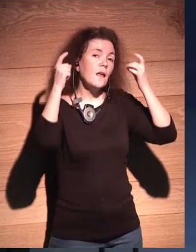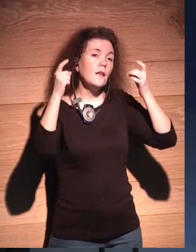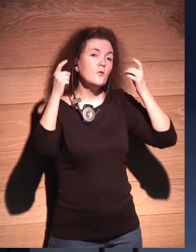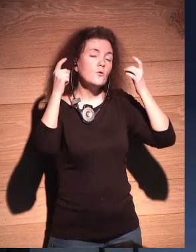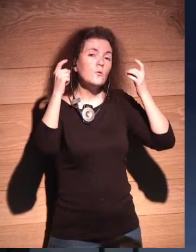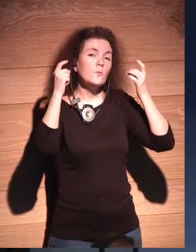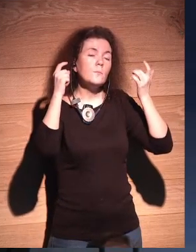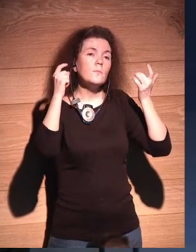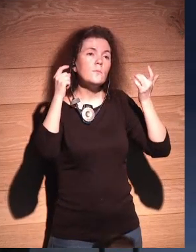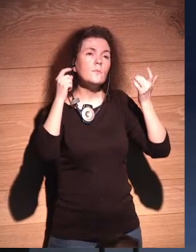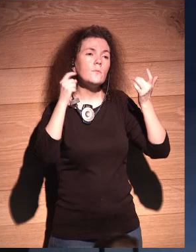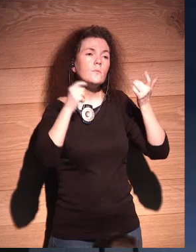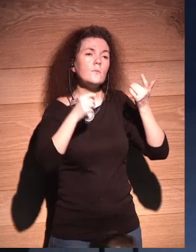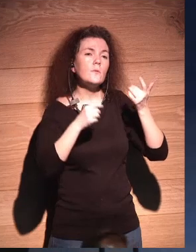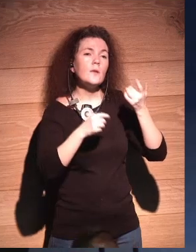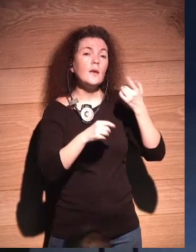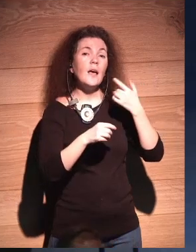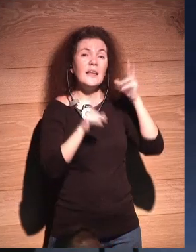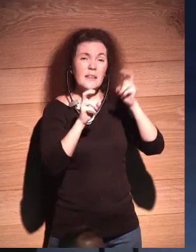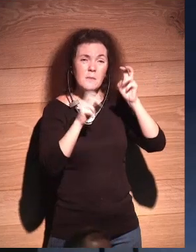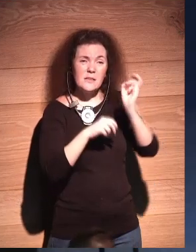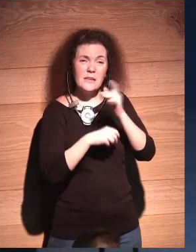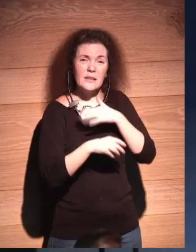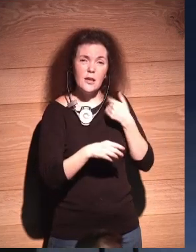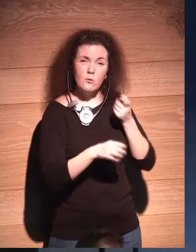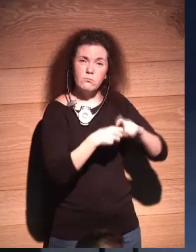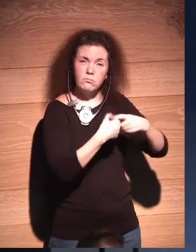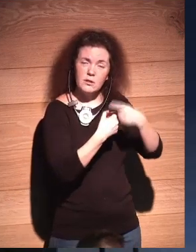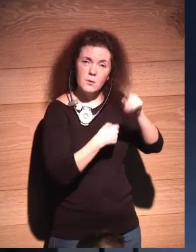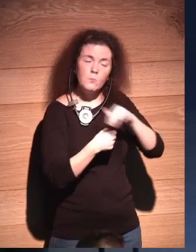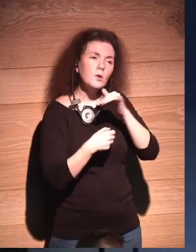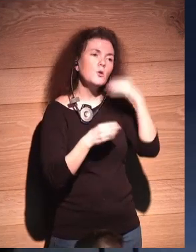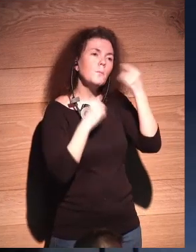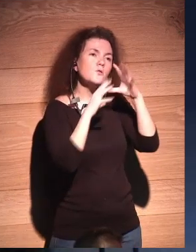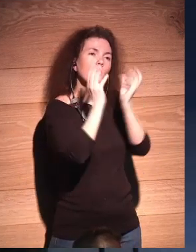Address some of those things, because not because I think it's going to change the world,